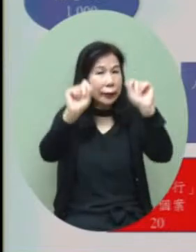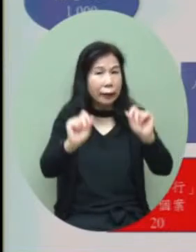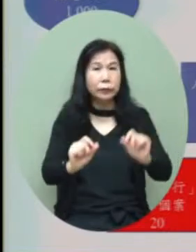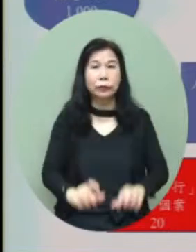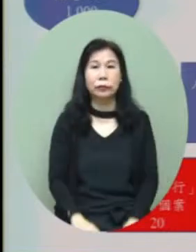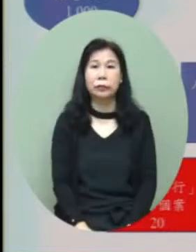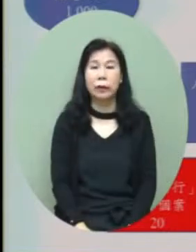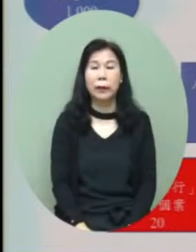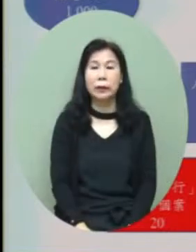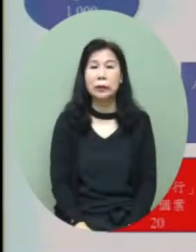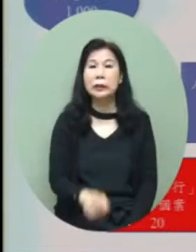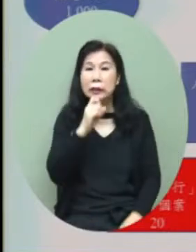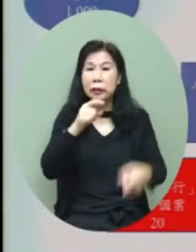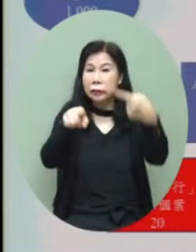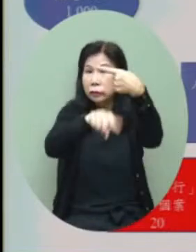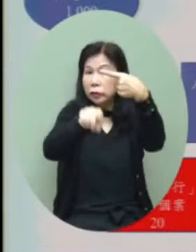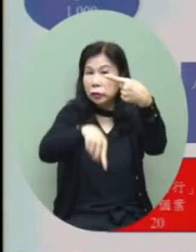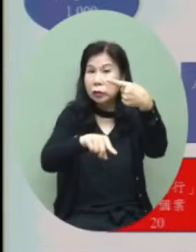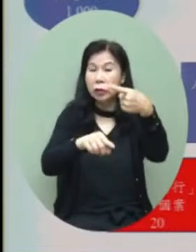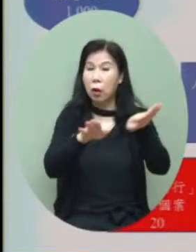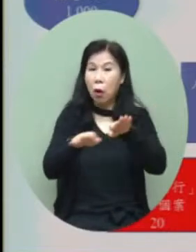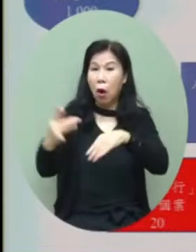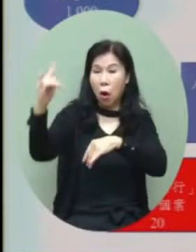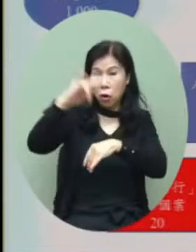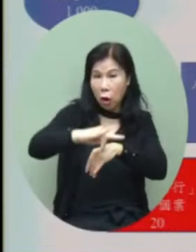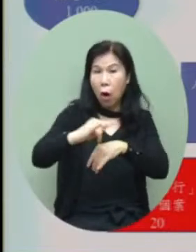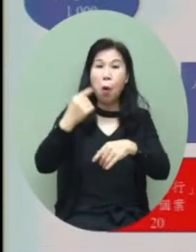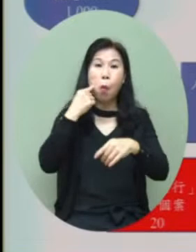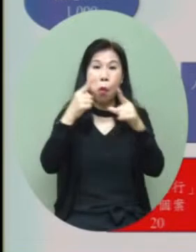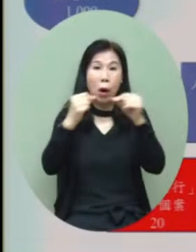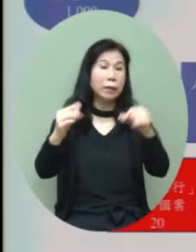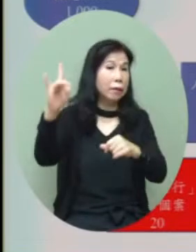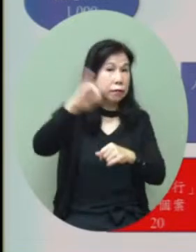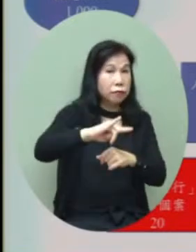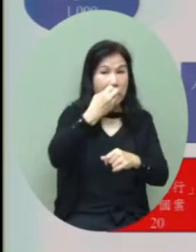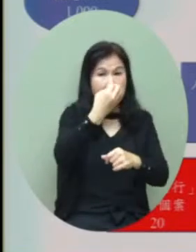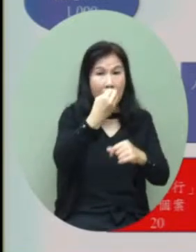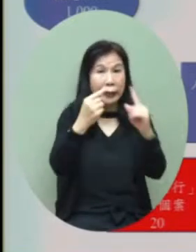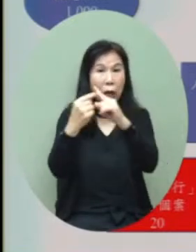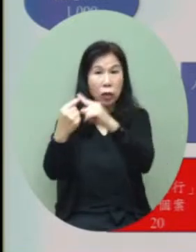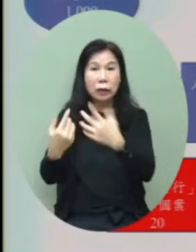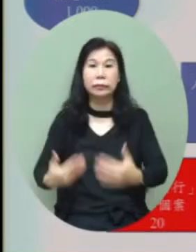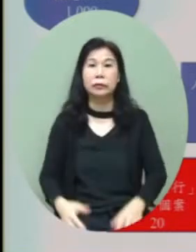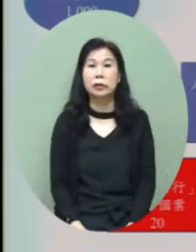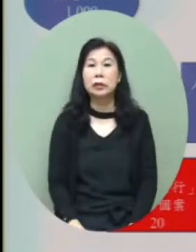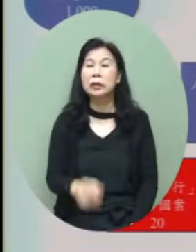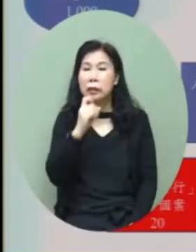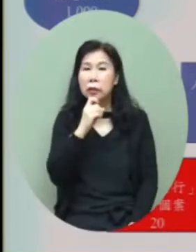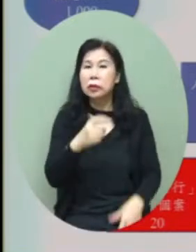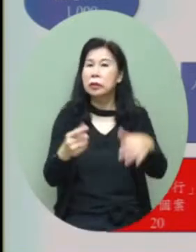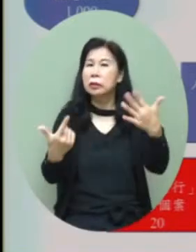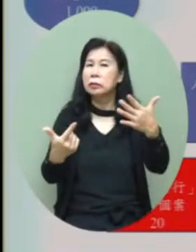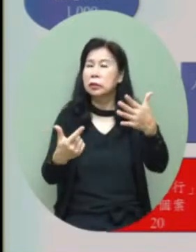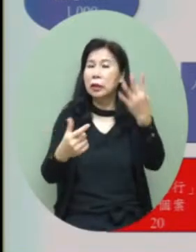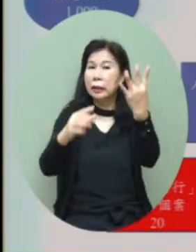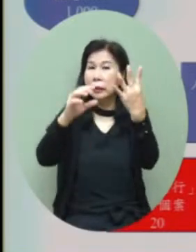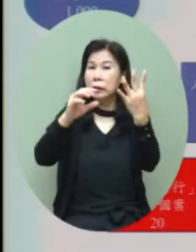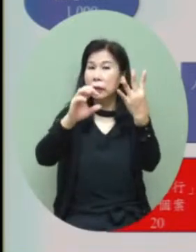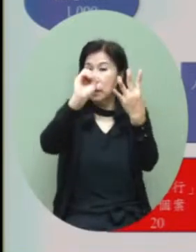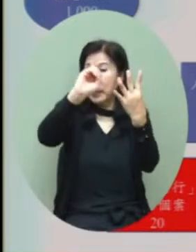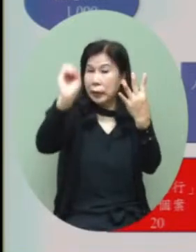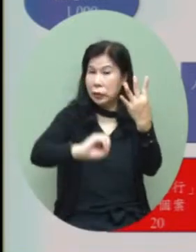Another way to look at the analysis, for every 1,000 arrivals from overseas and Taiwan,